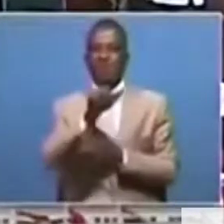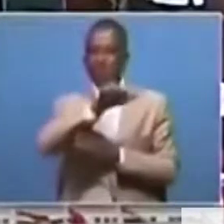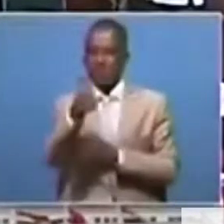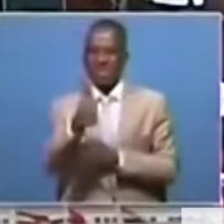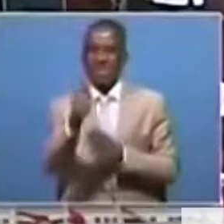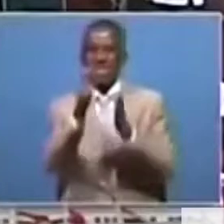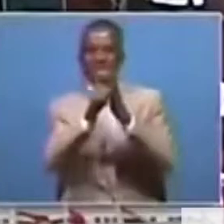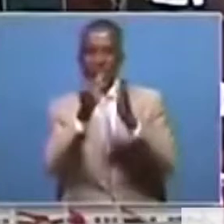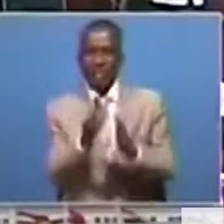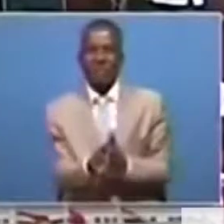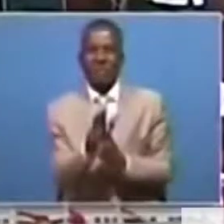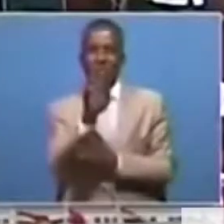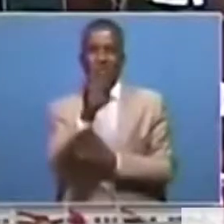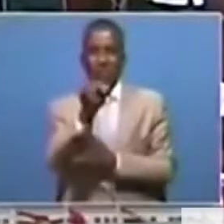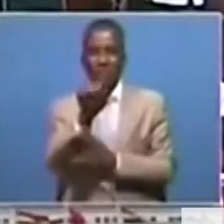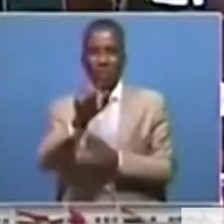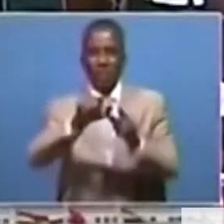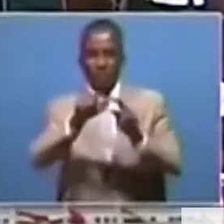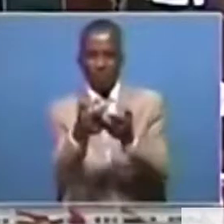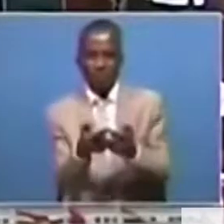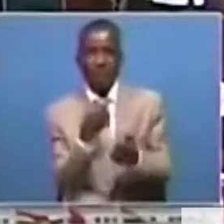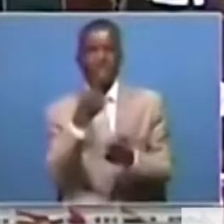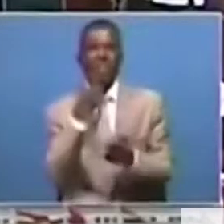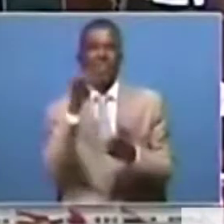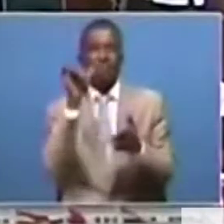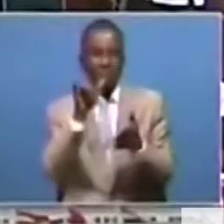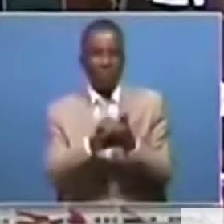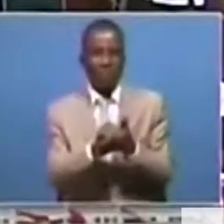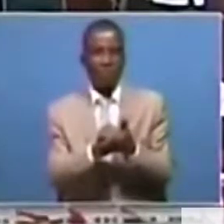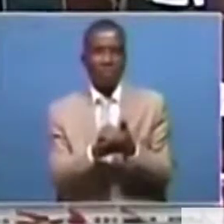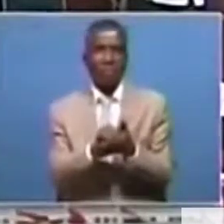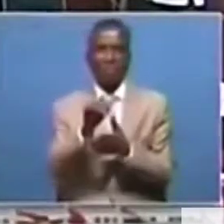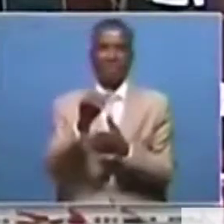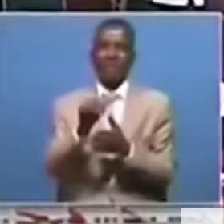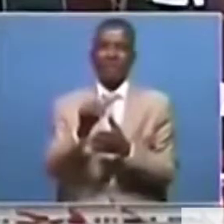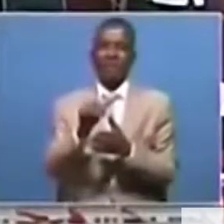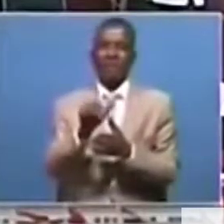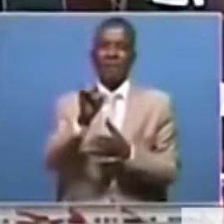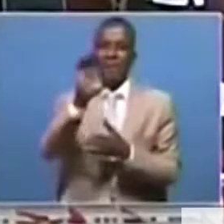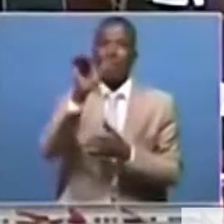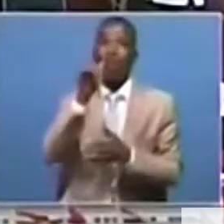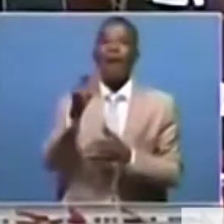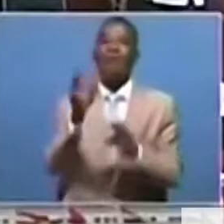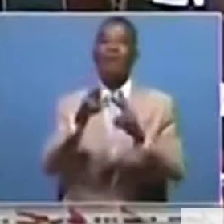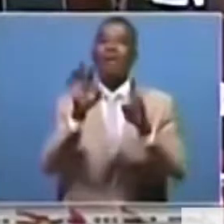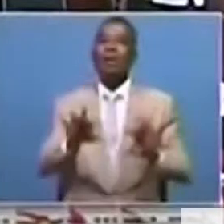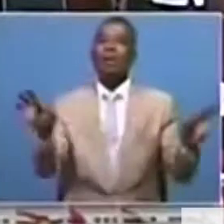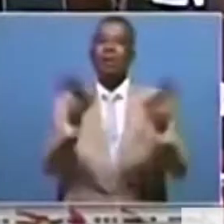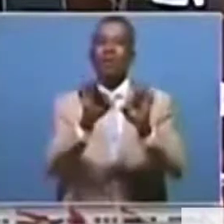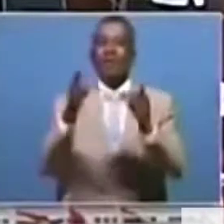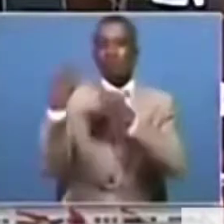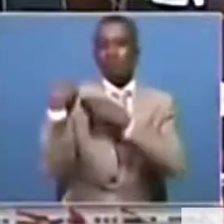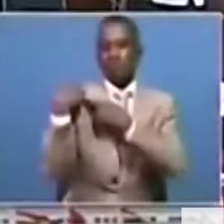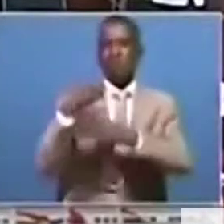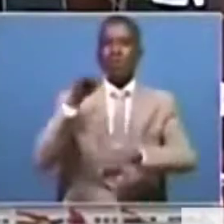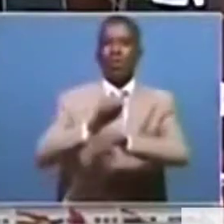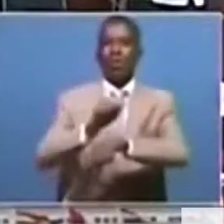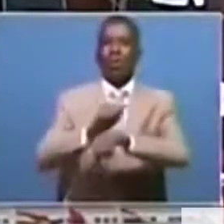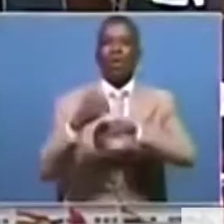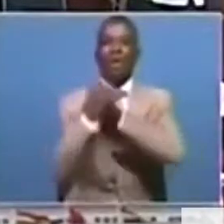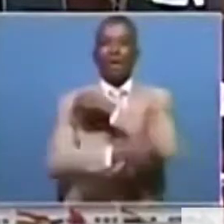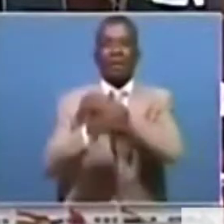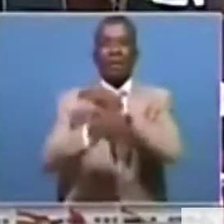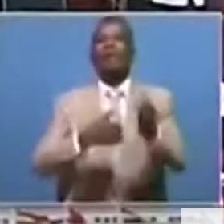petitioner's lawyer kept urging on the court was that the chairperson performs an important constitutional duty and must be made to account to the people for